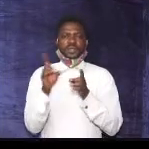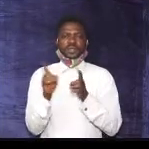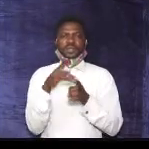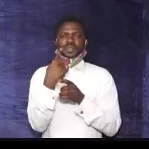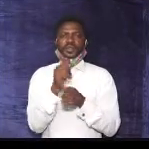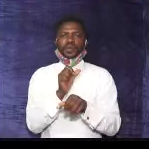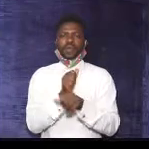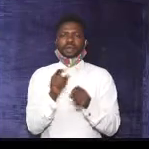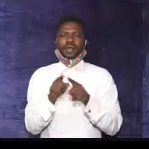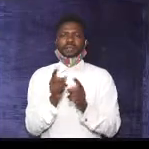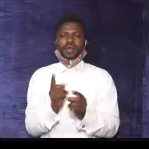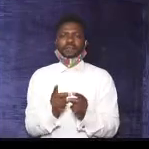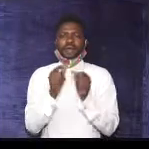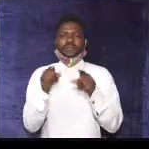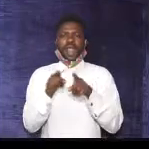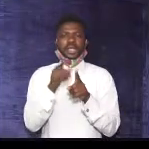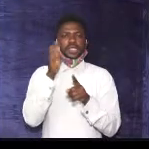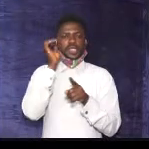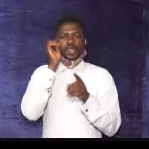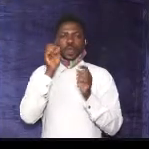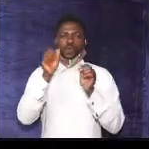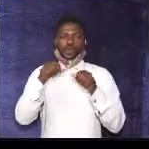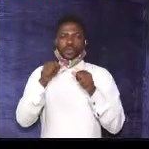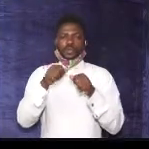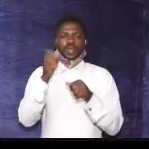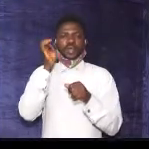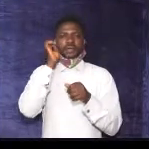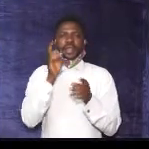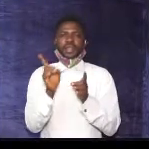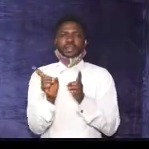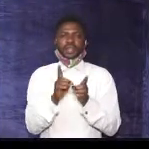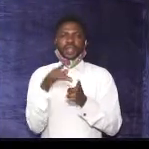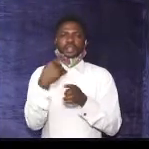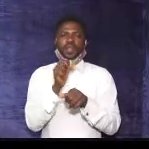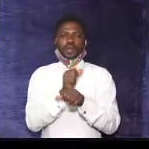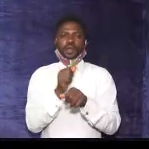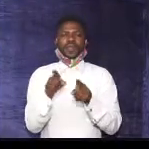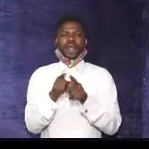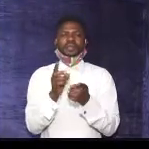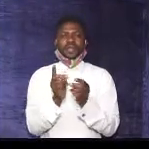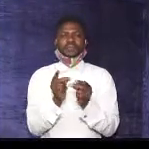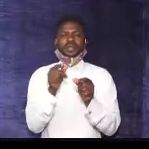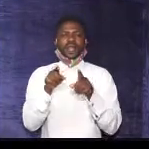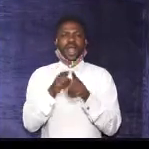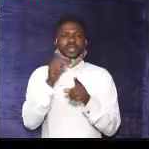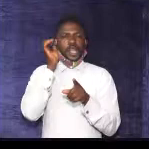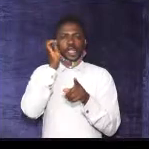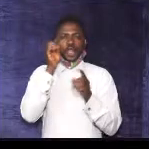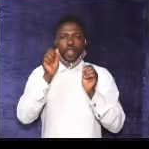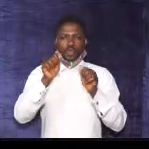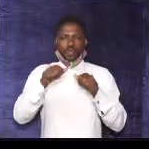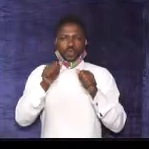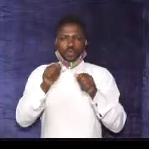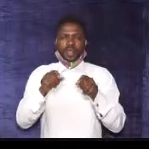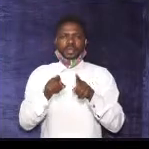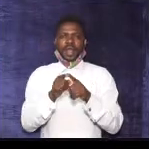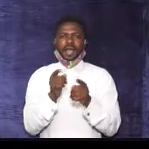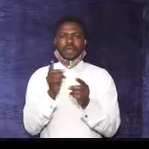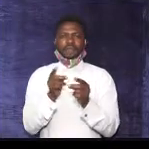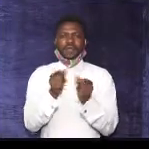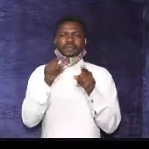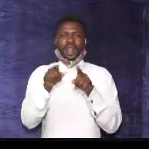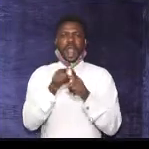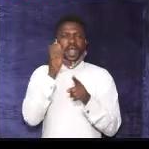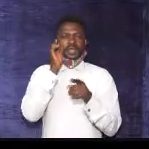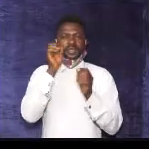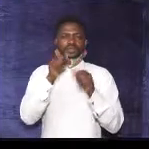He did the work as fast as he could. He did the work as fast as he could.